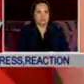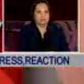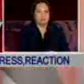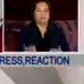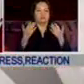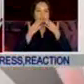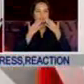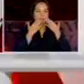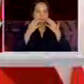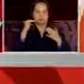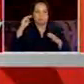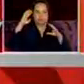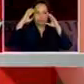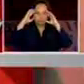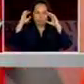Thank you, Mr. President.